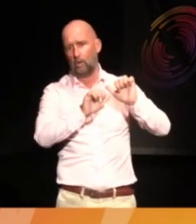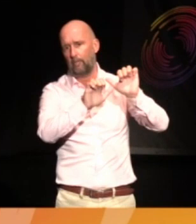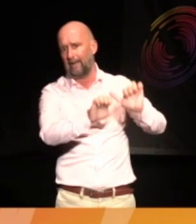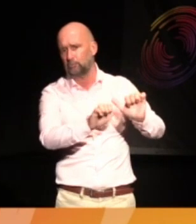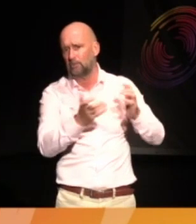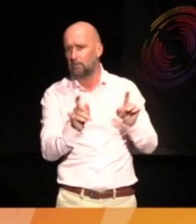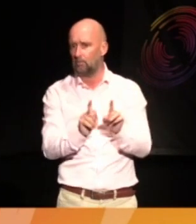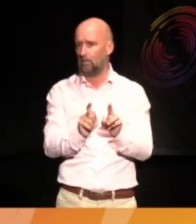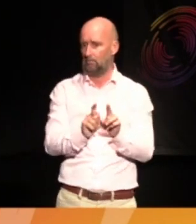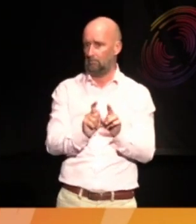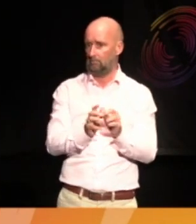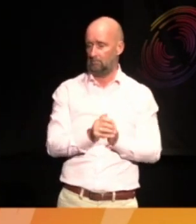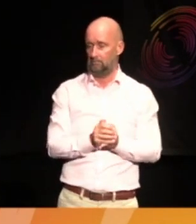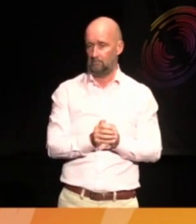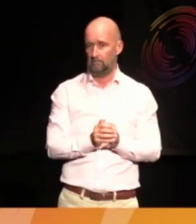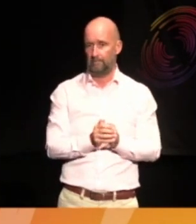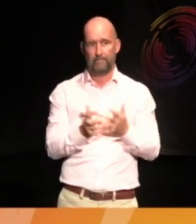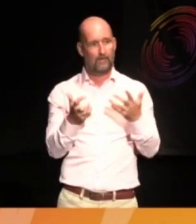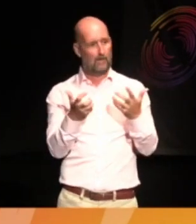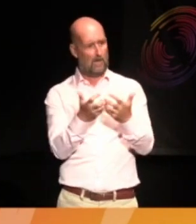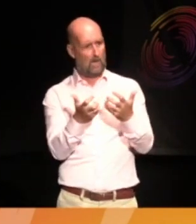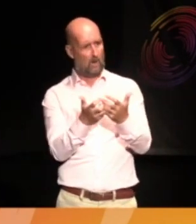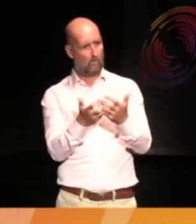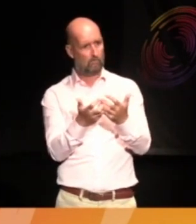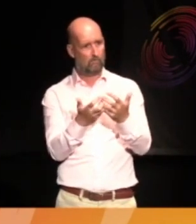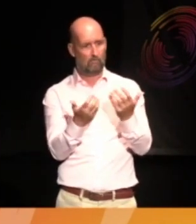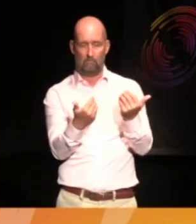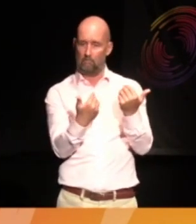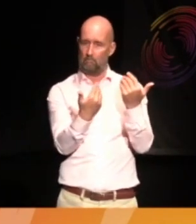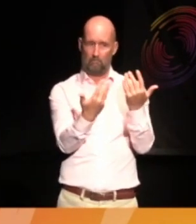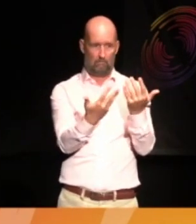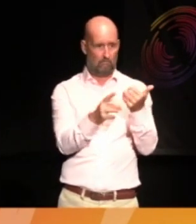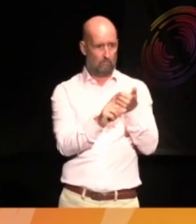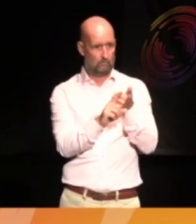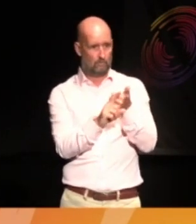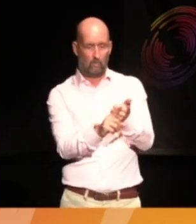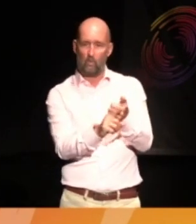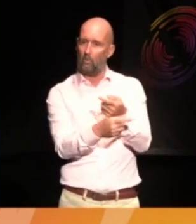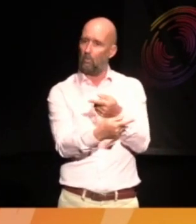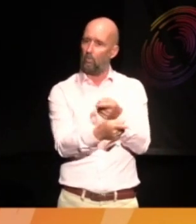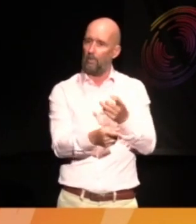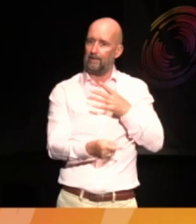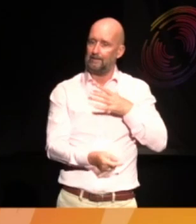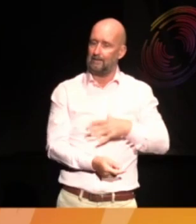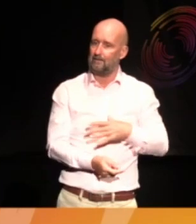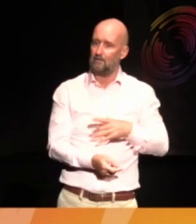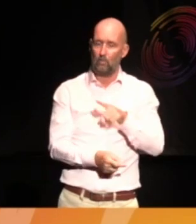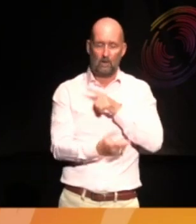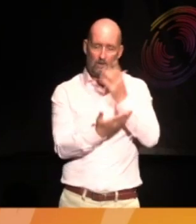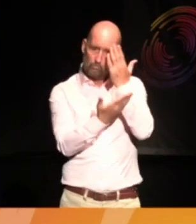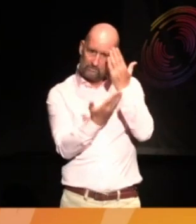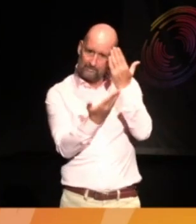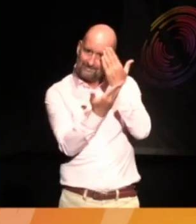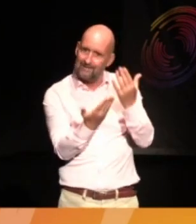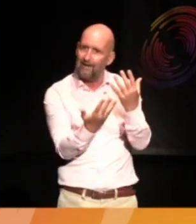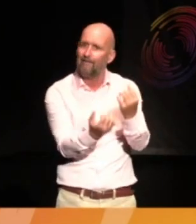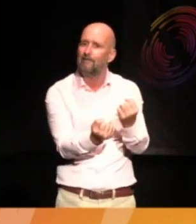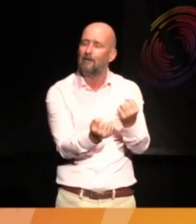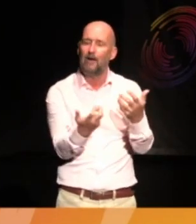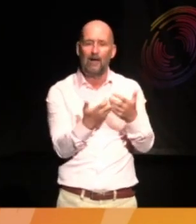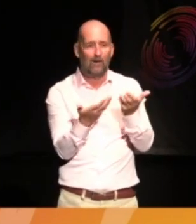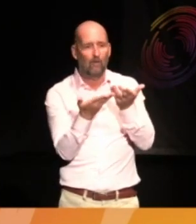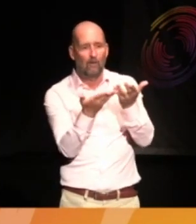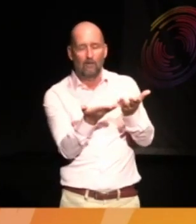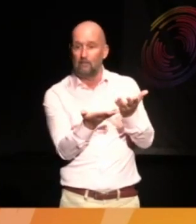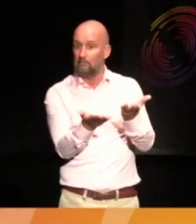important. How do we provide and offer people the support they need with the dignity and respect that they deserve? How do we give them the